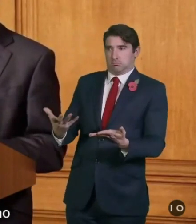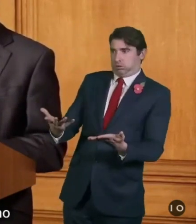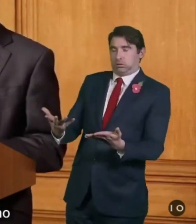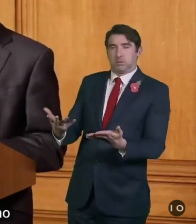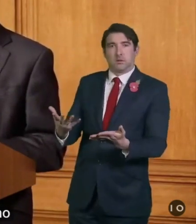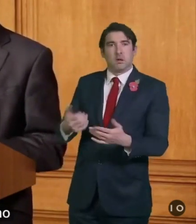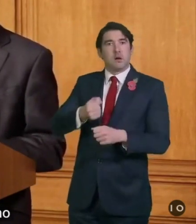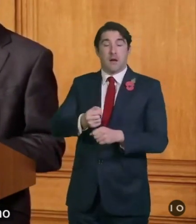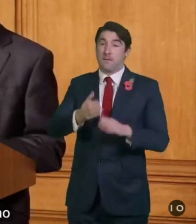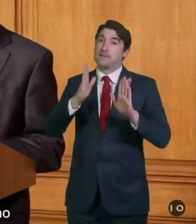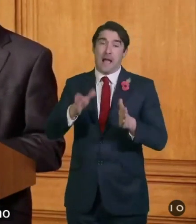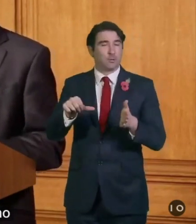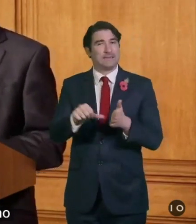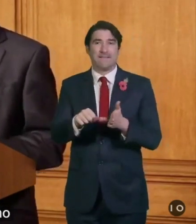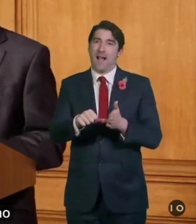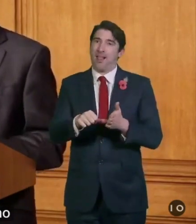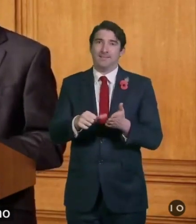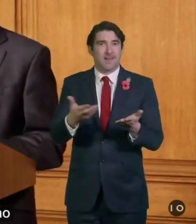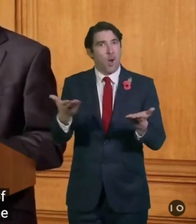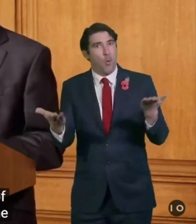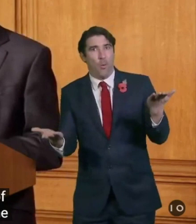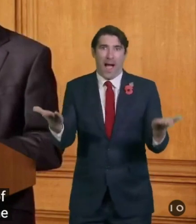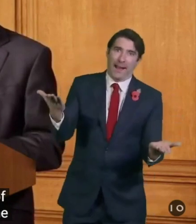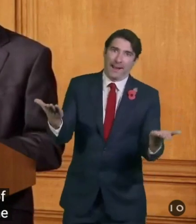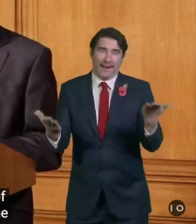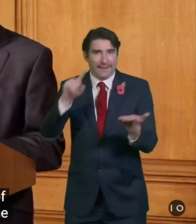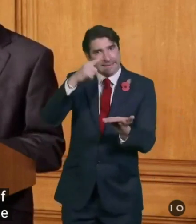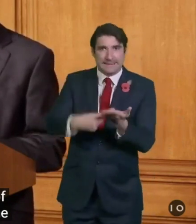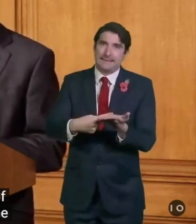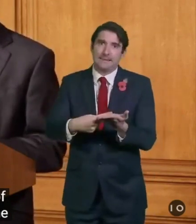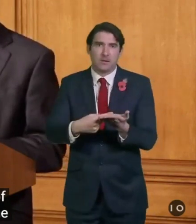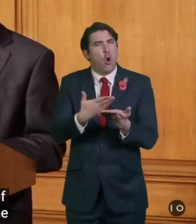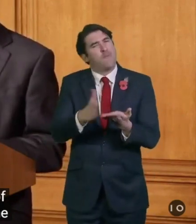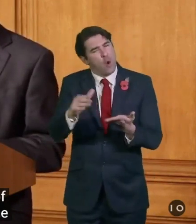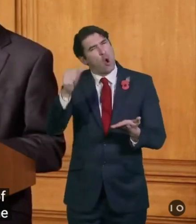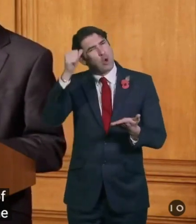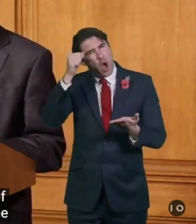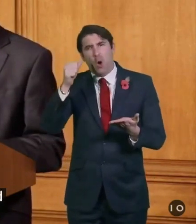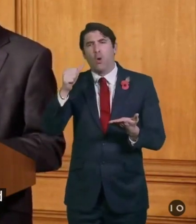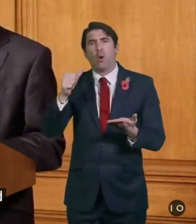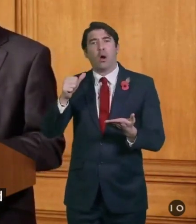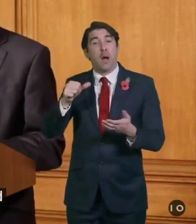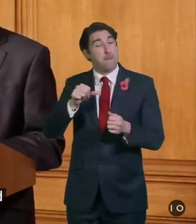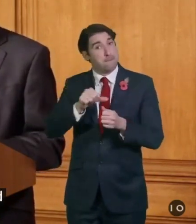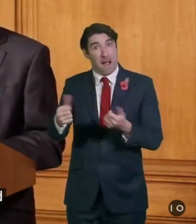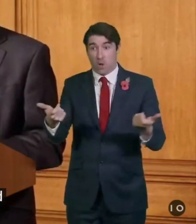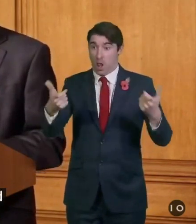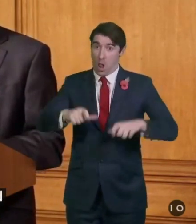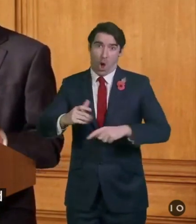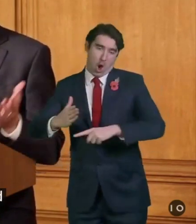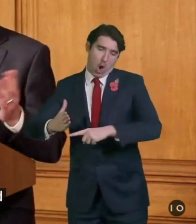view of the spread of COVID, the earlier you go in, the better. And so that is definitely the case for the spread of the disease. But of course,